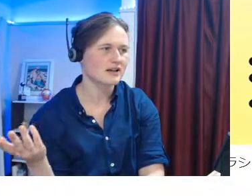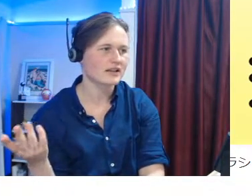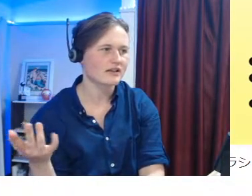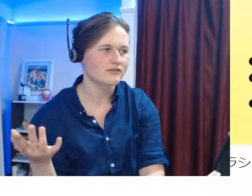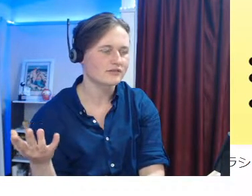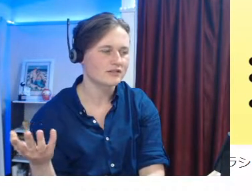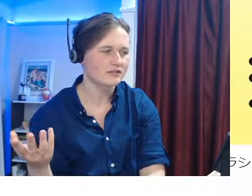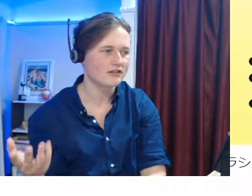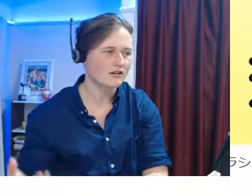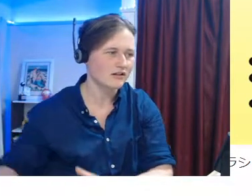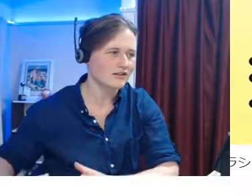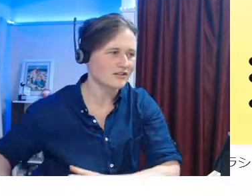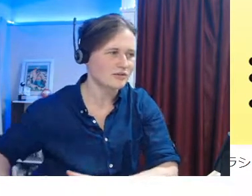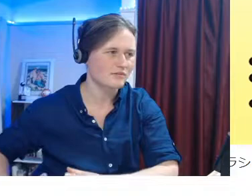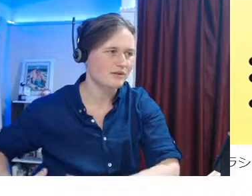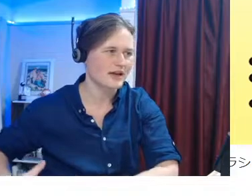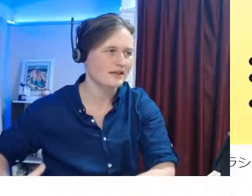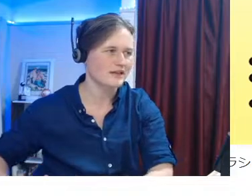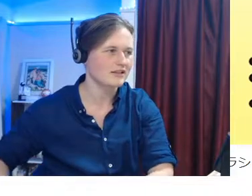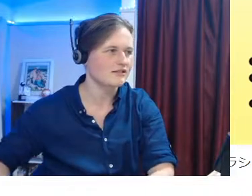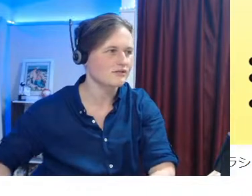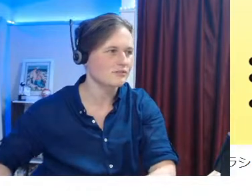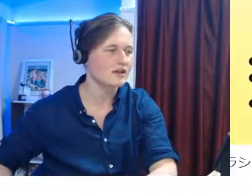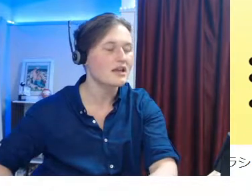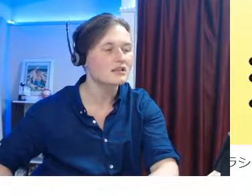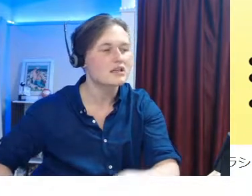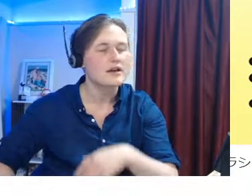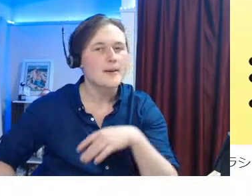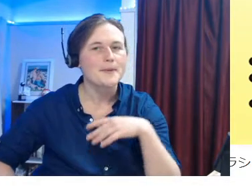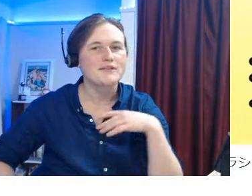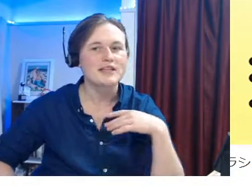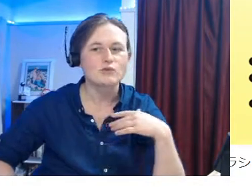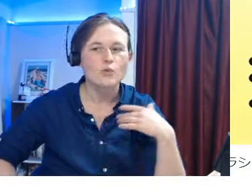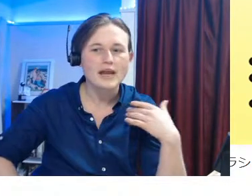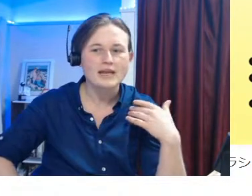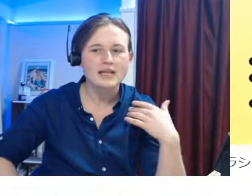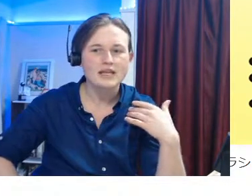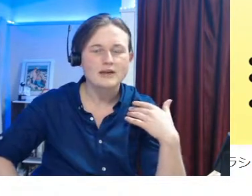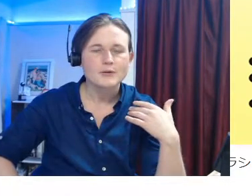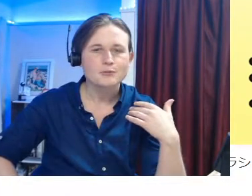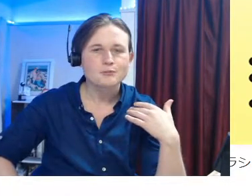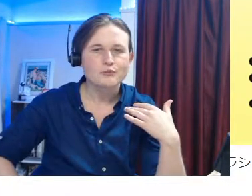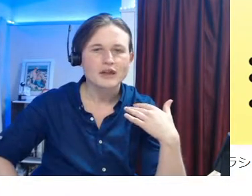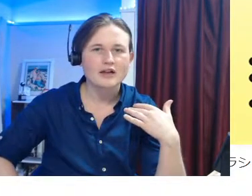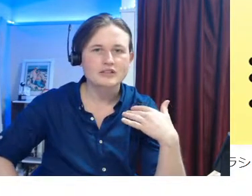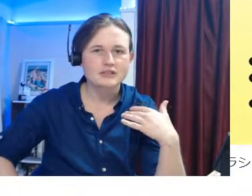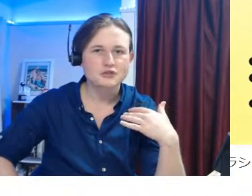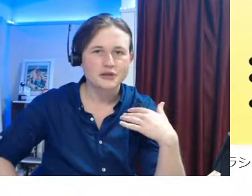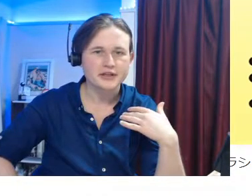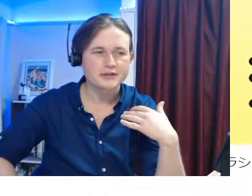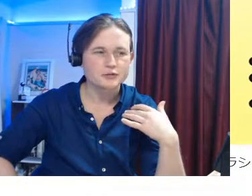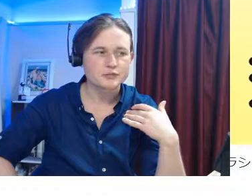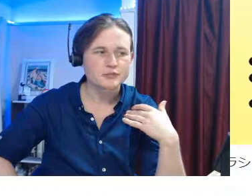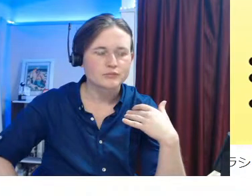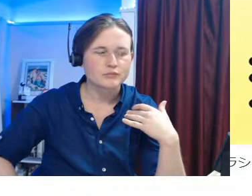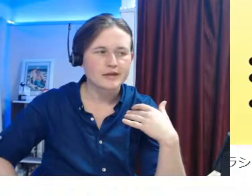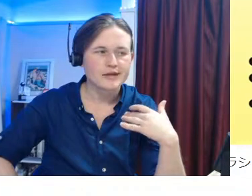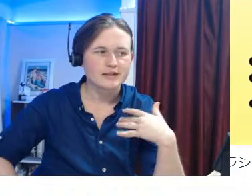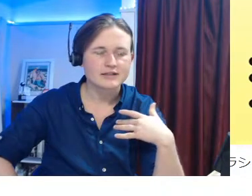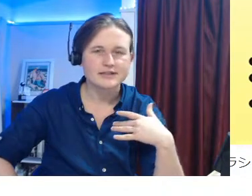he's got like a colonoscopy bag that he has to replace but if he's waiting outside the toilet